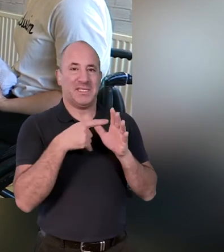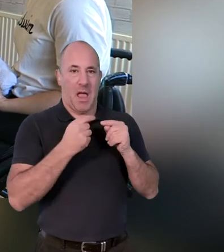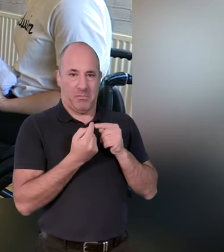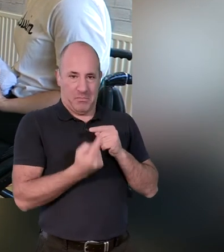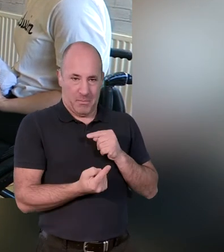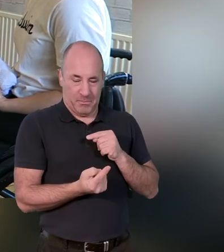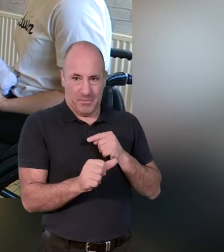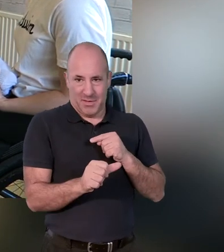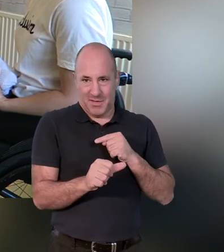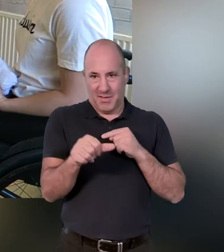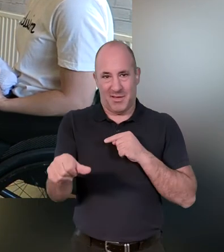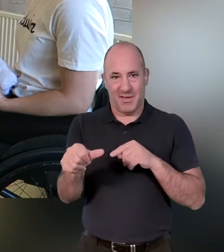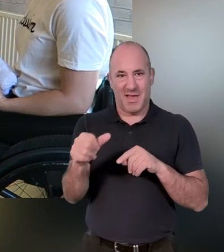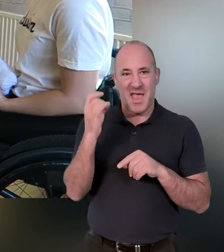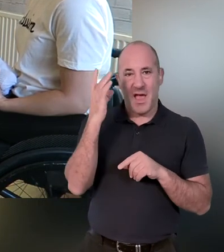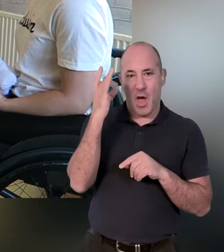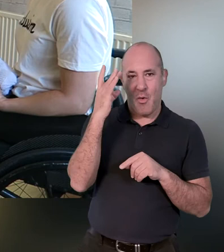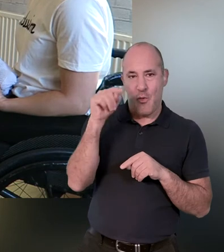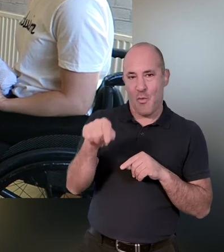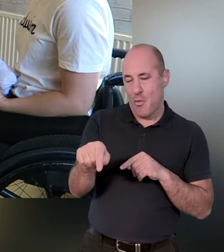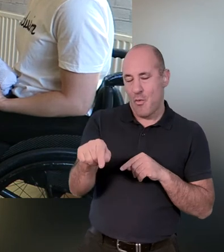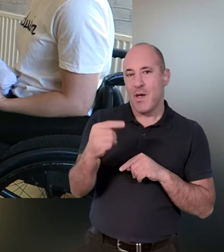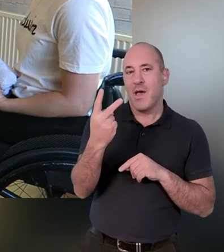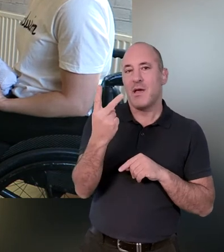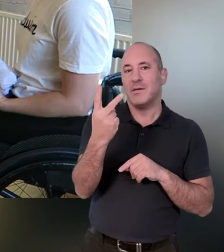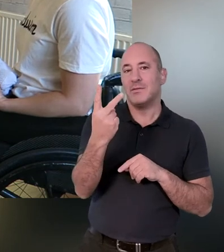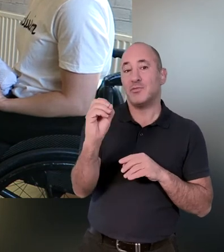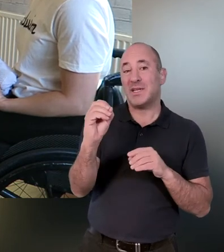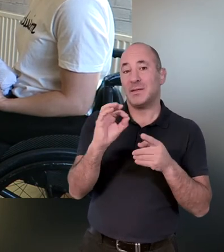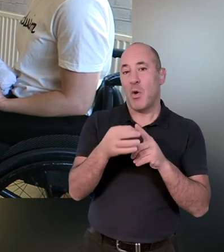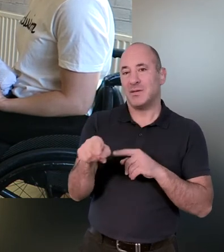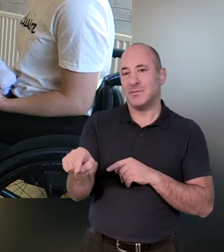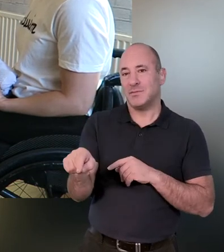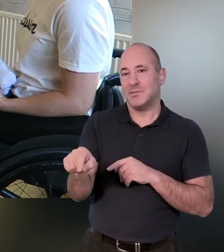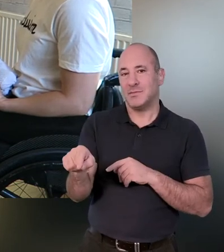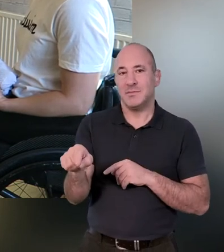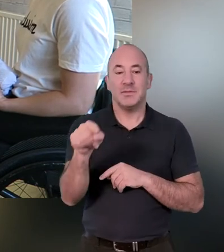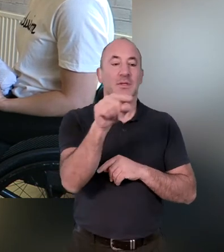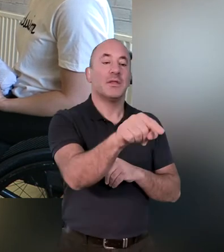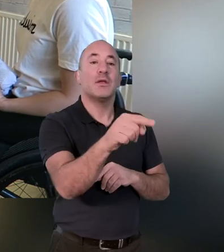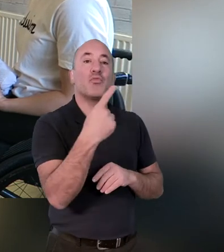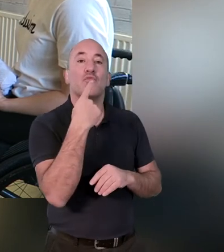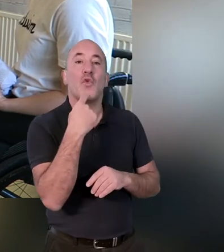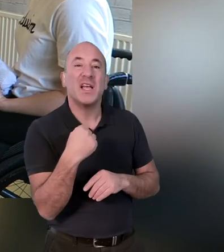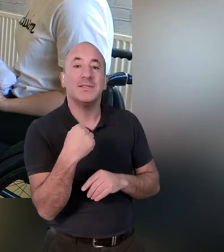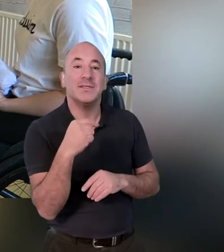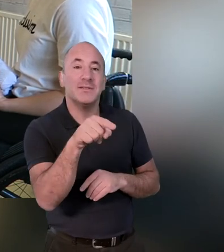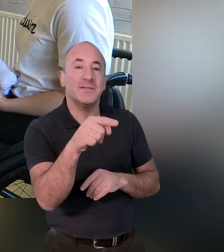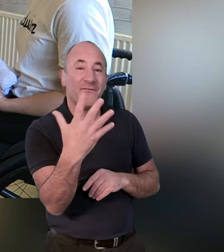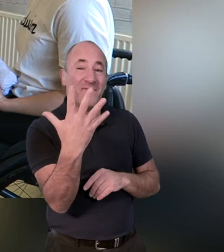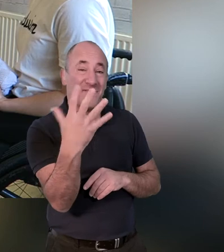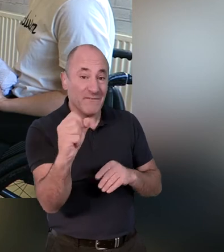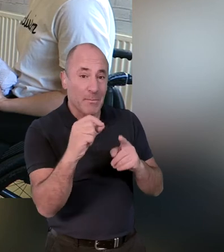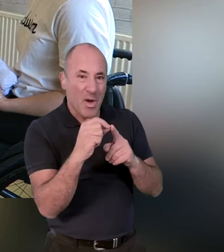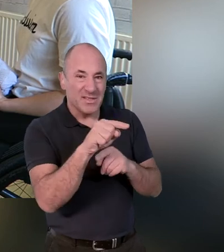because that's closest to Sam. The yellow towel, which is a little bit further away, is worth 20. The red towel,